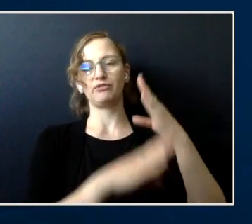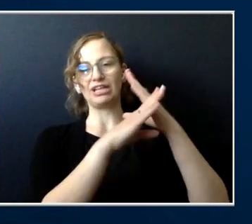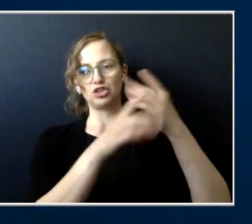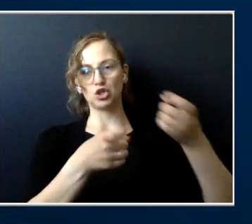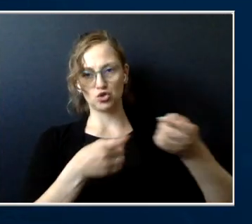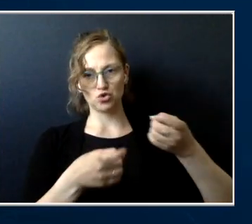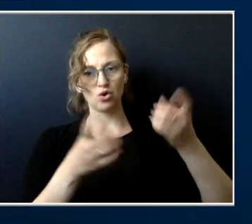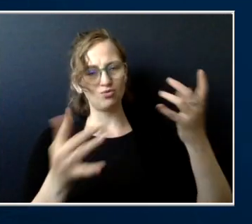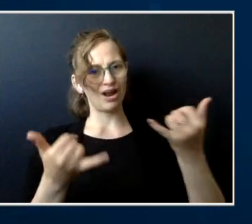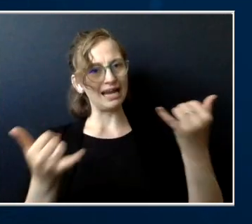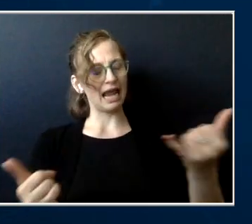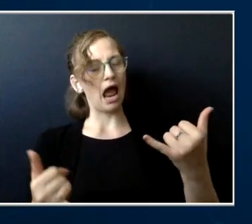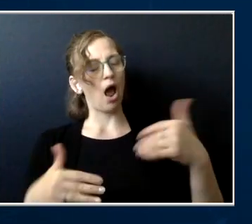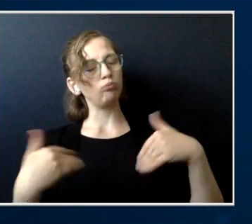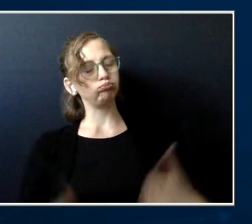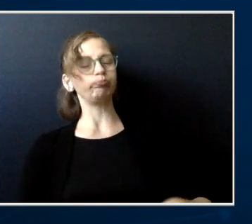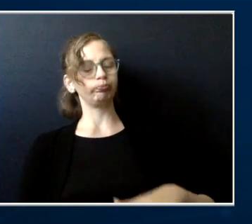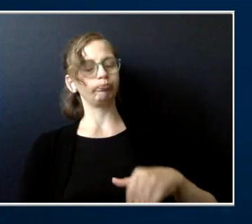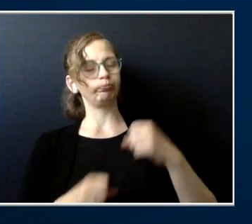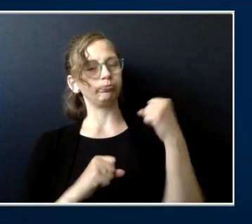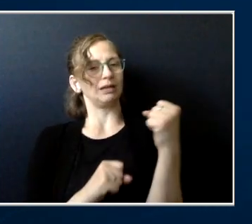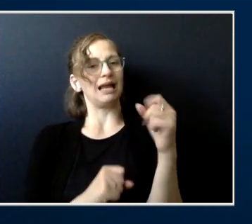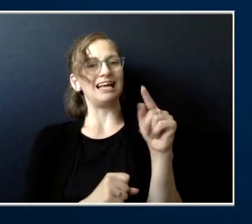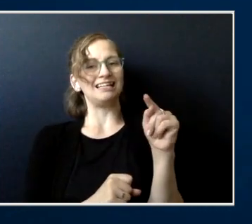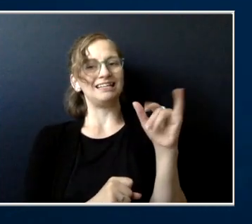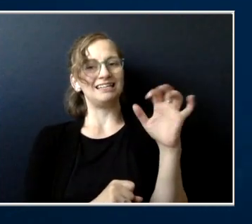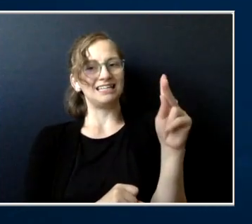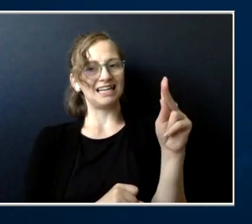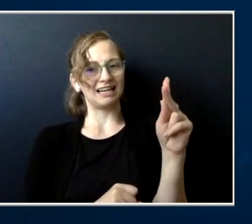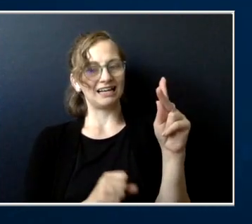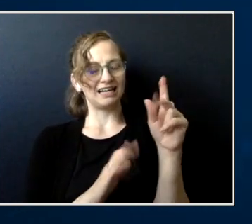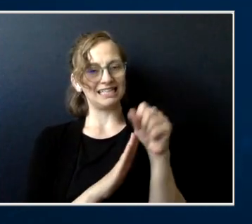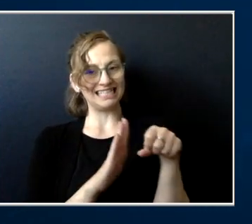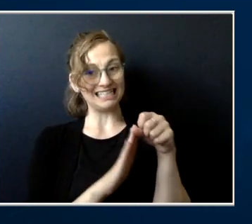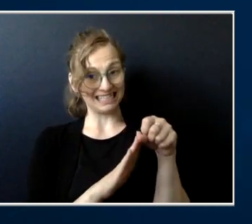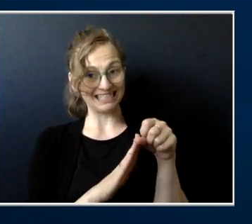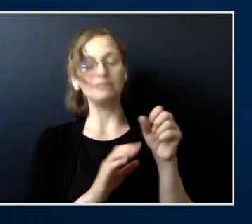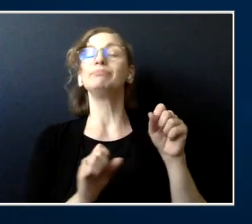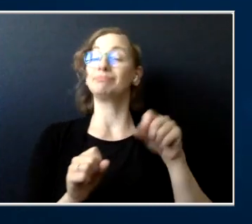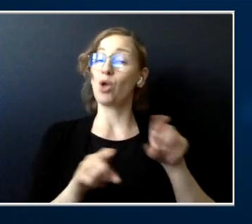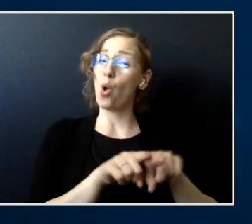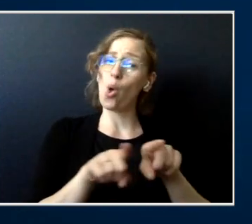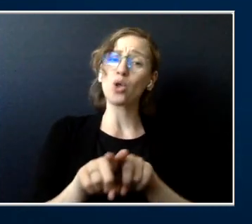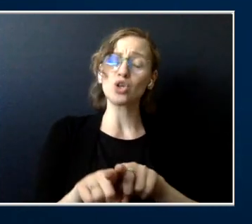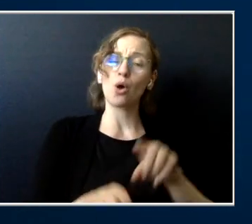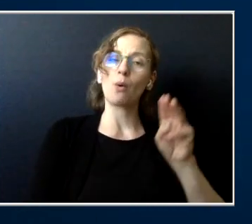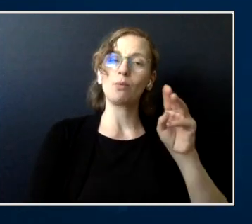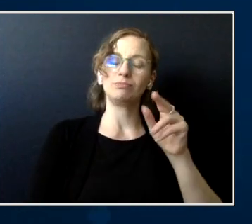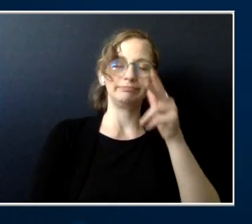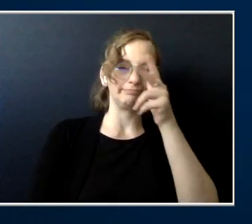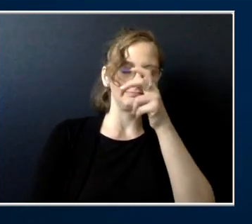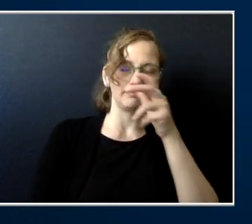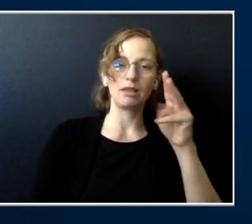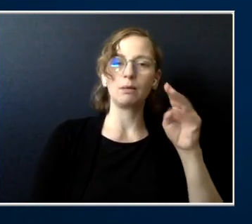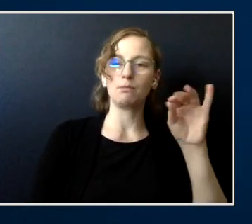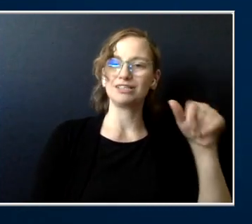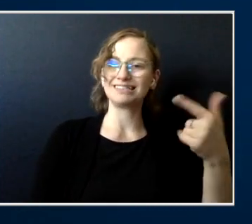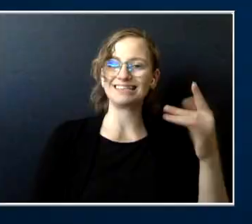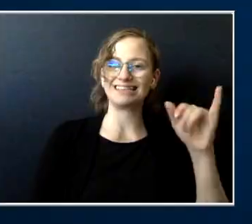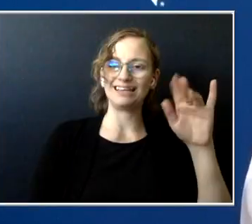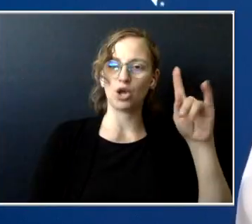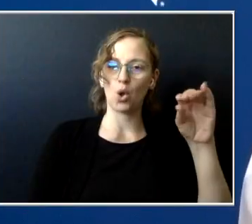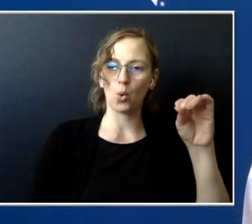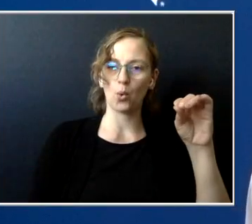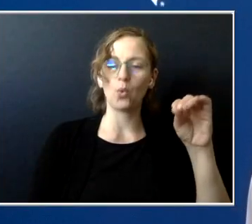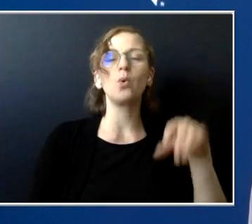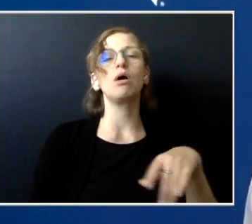say tick and mosquito season, actually. So absolutely. There have been, and we'll start with mosquitoes